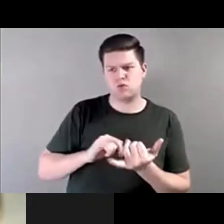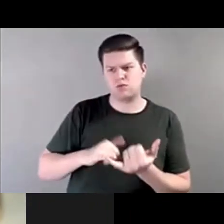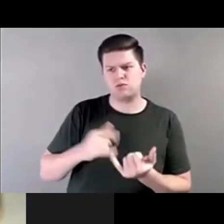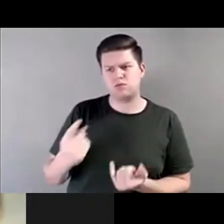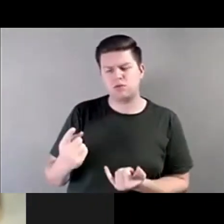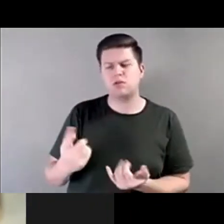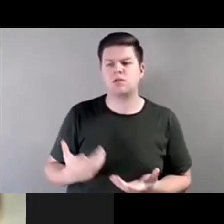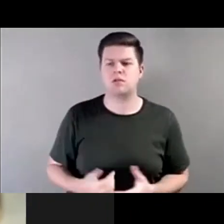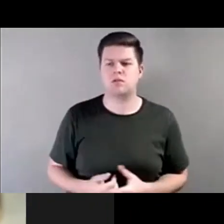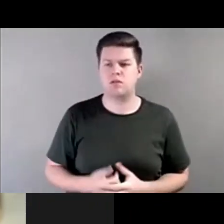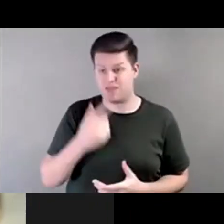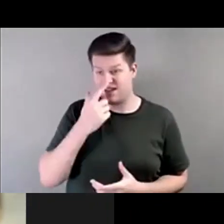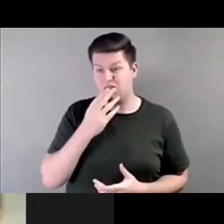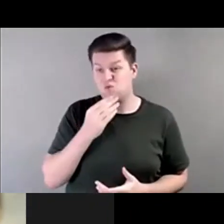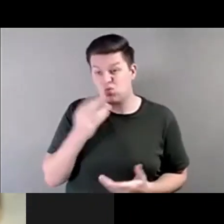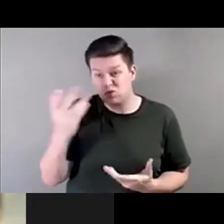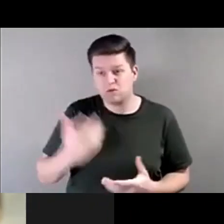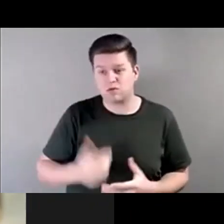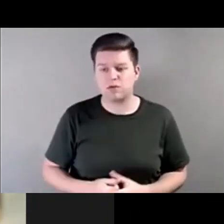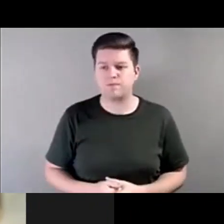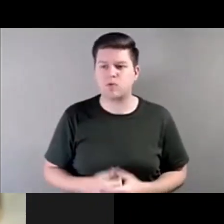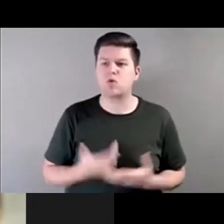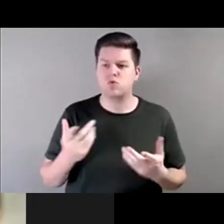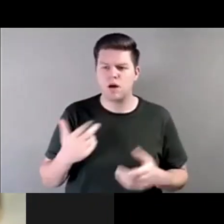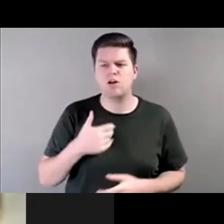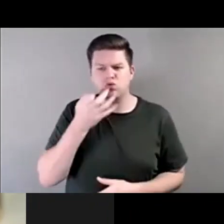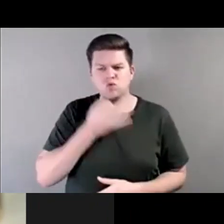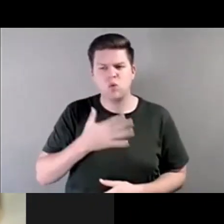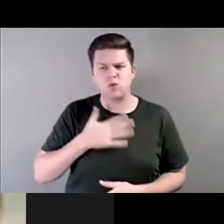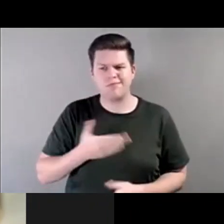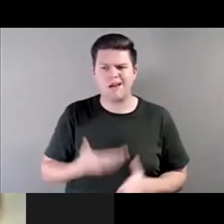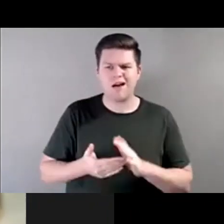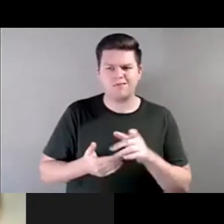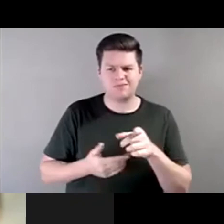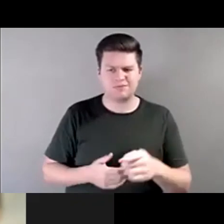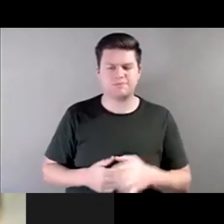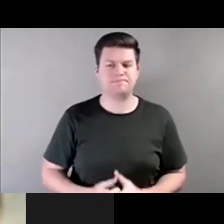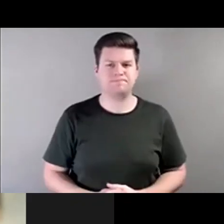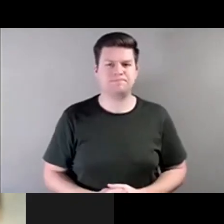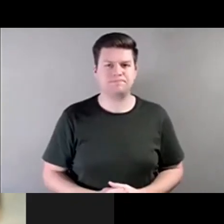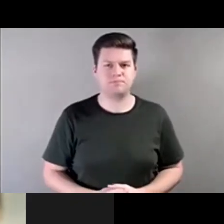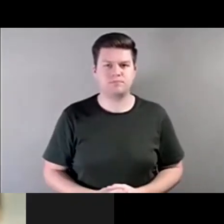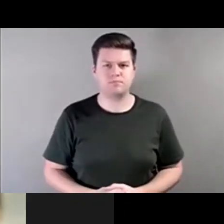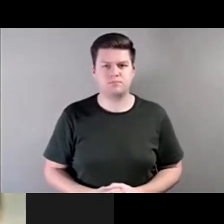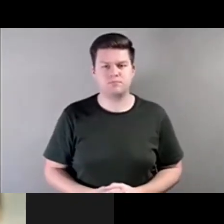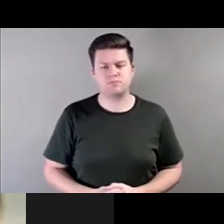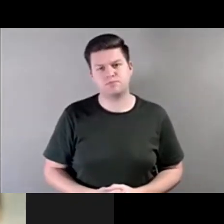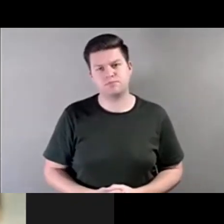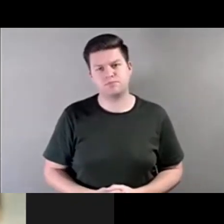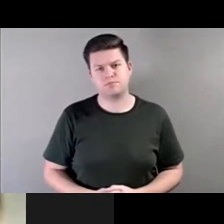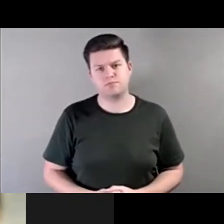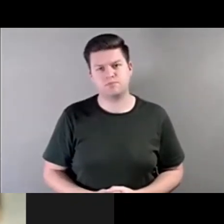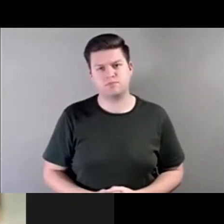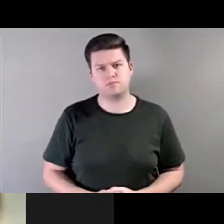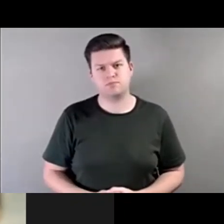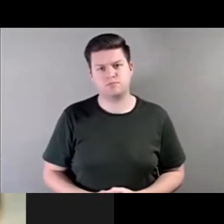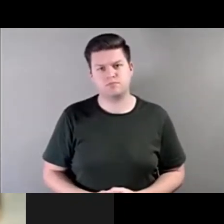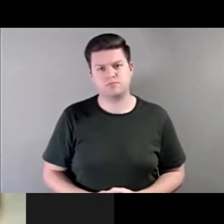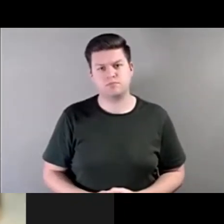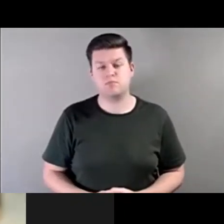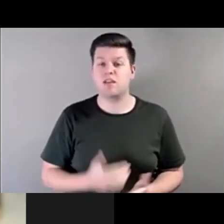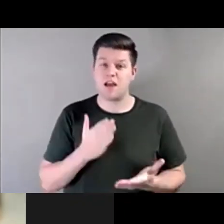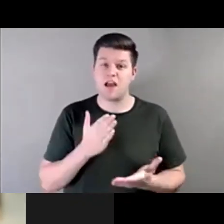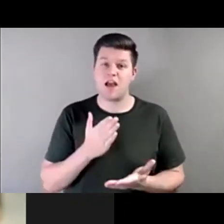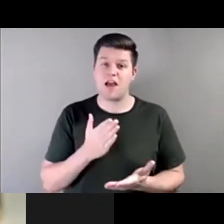can use. So it was maybe just to come in on that point about the one card. So we had, I'm sure I'm representing